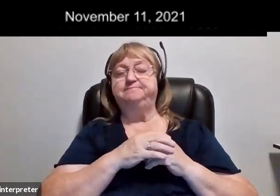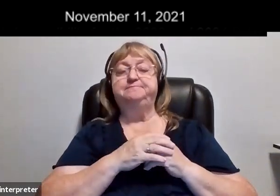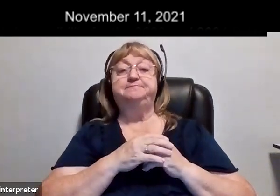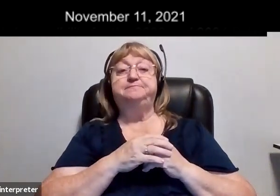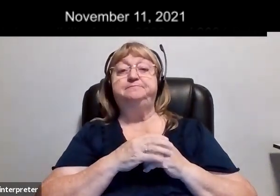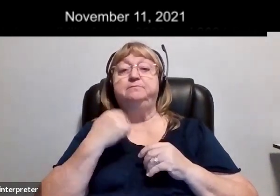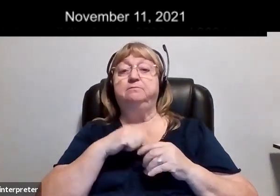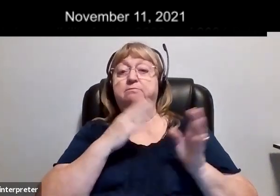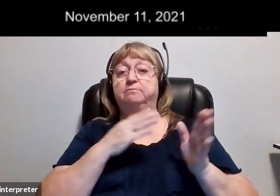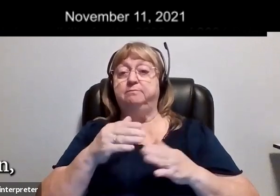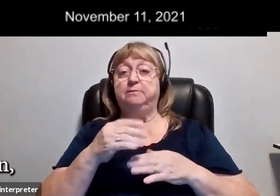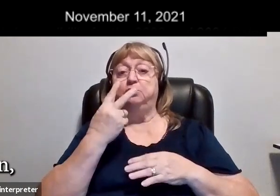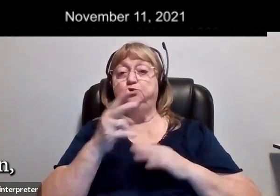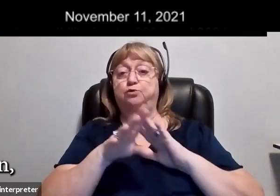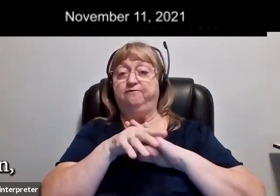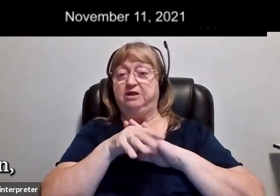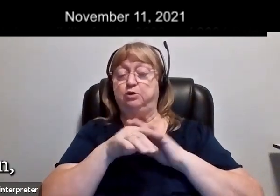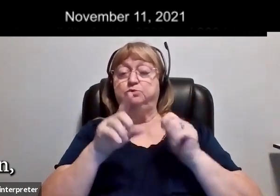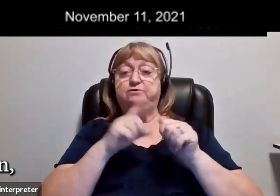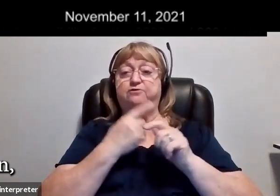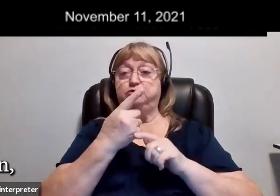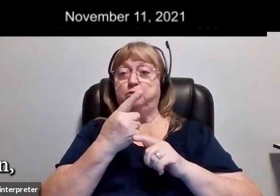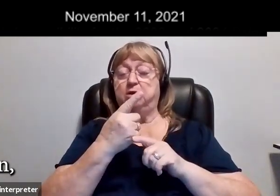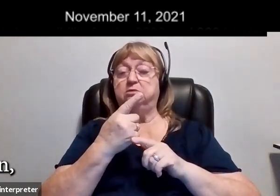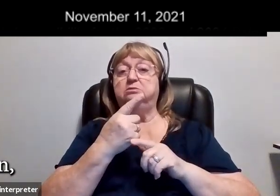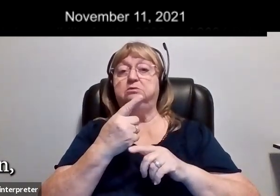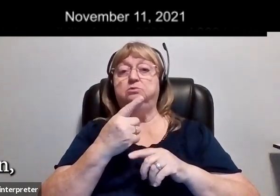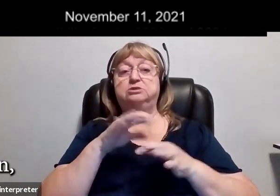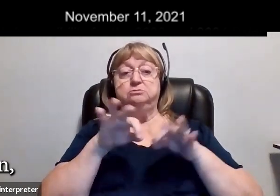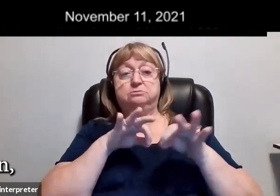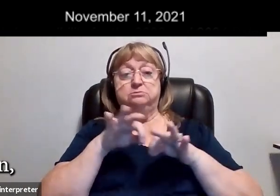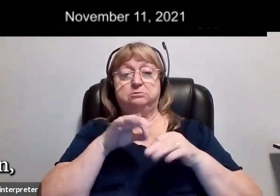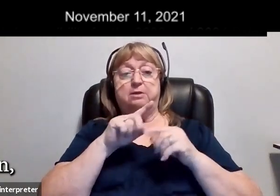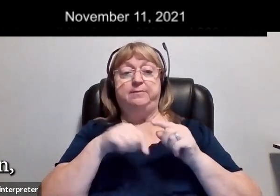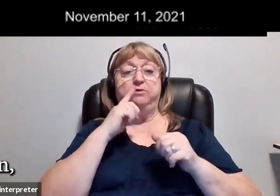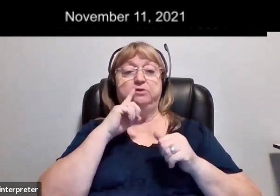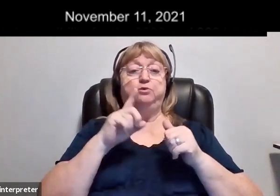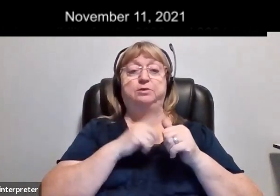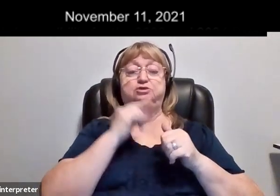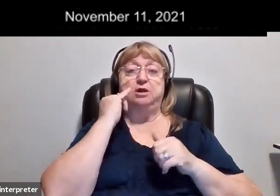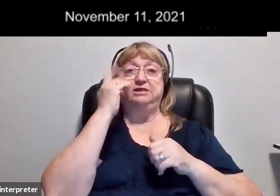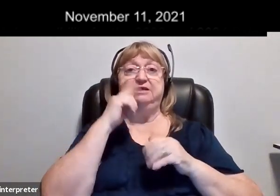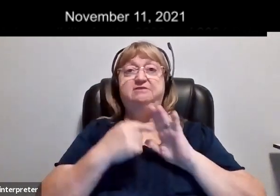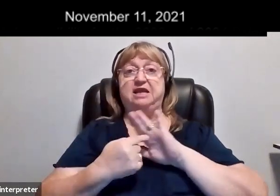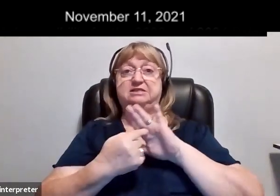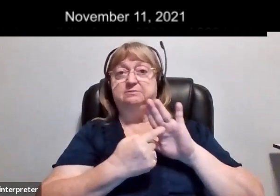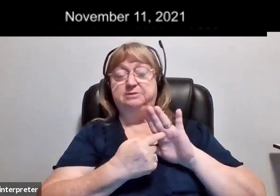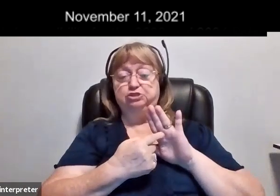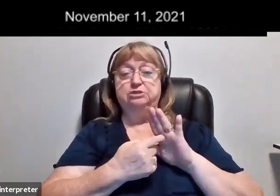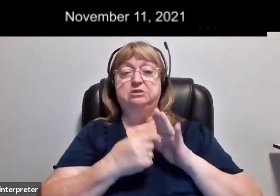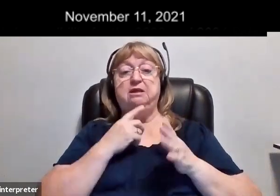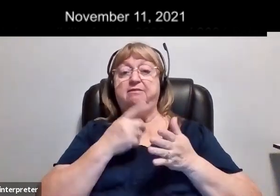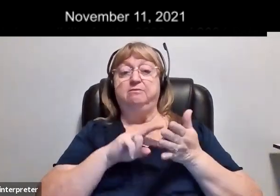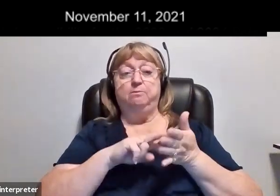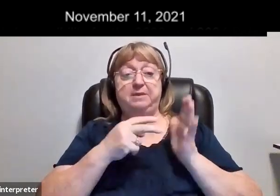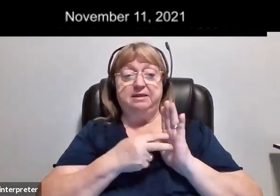We prepared two videos. The first one was to tell about the original idea of the exhibition, its meaning and first